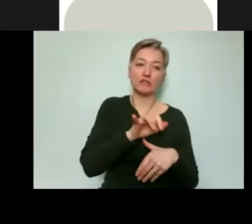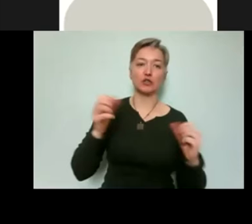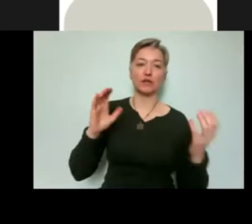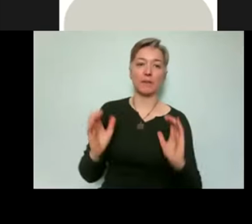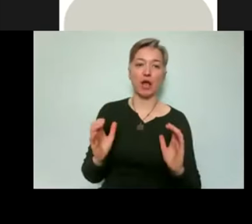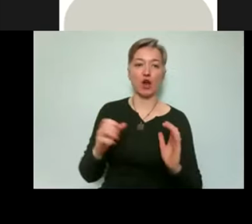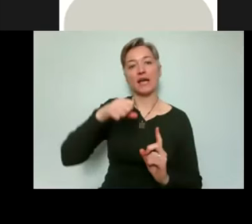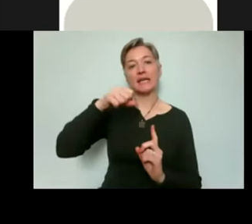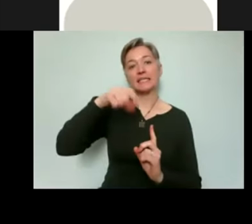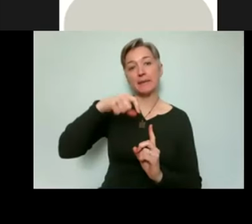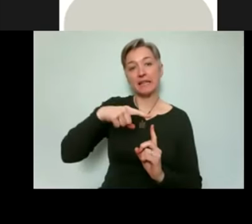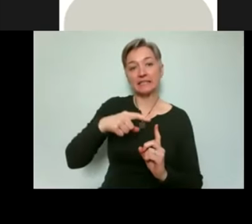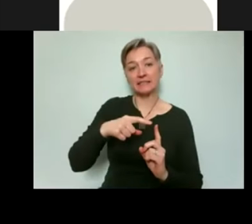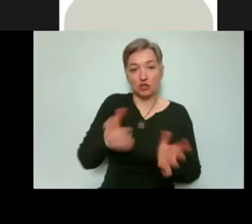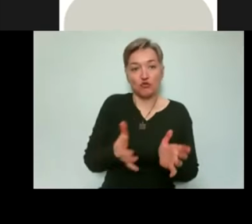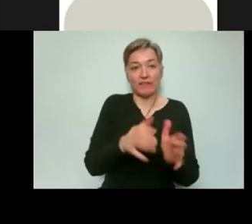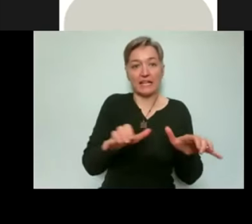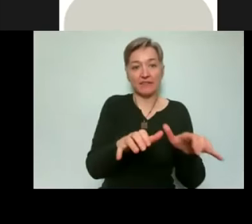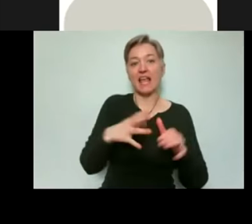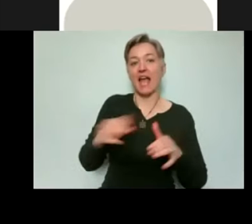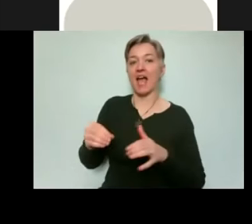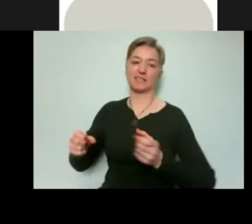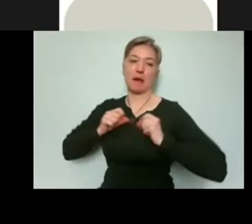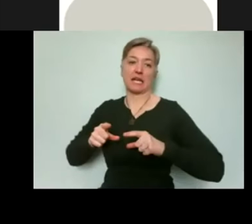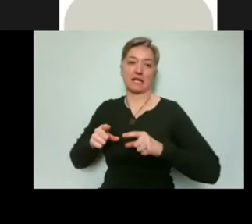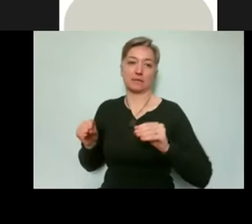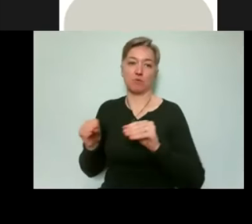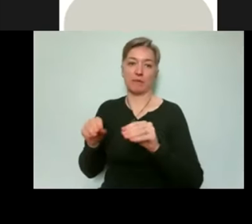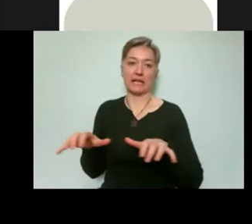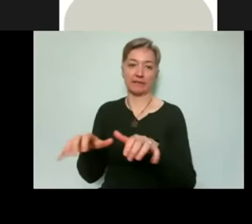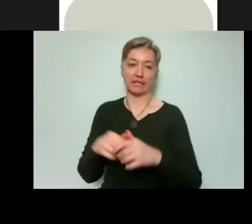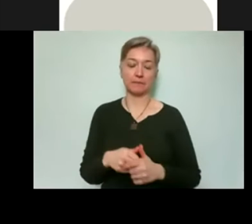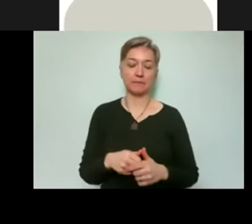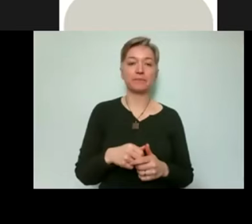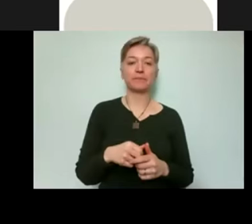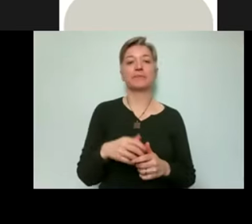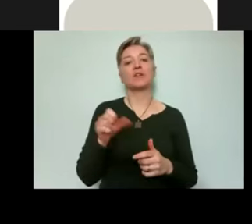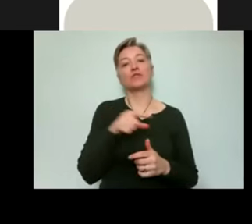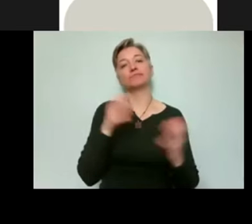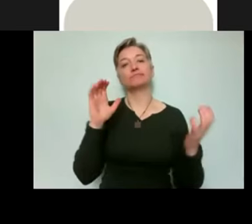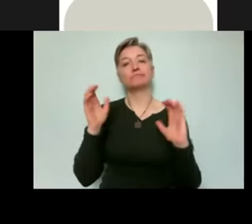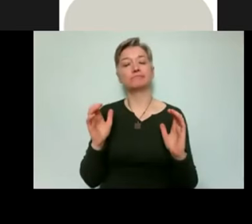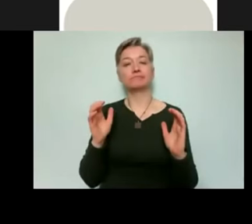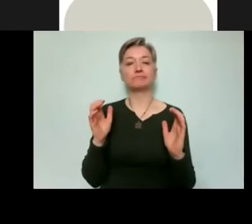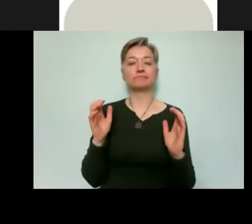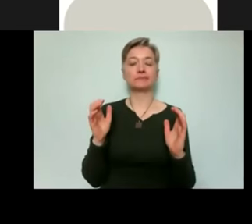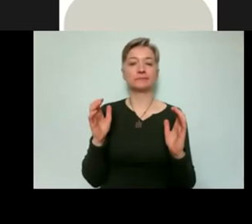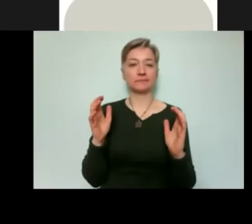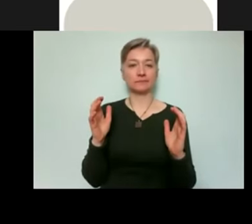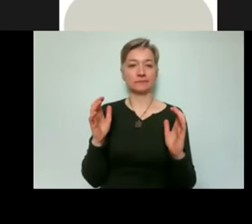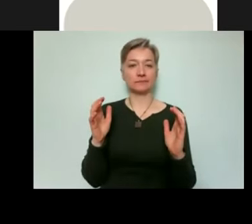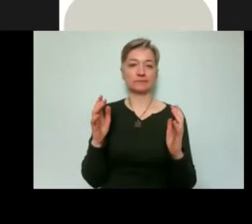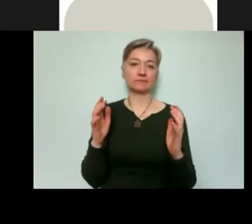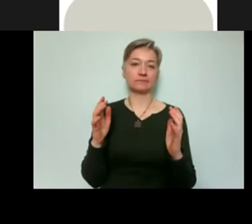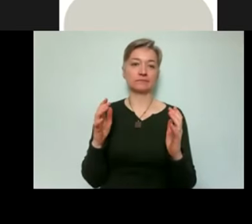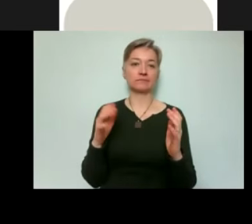the stimulus-driven activity and spontaneous movement activity. And so she compared the